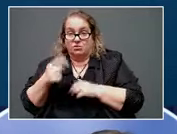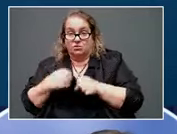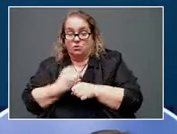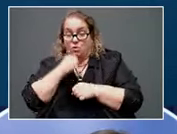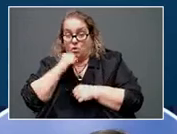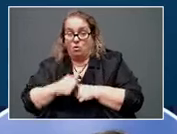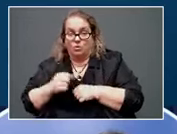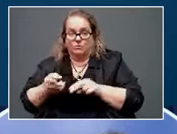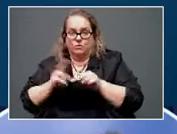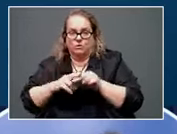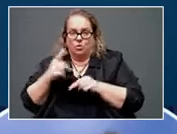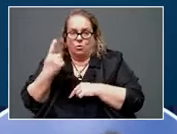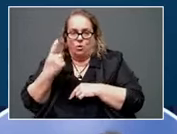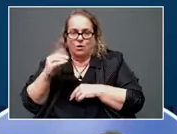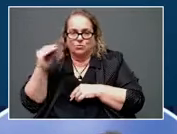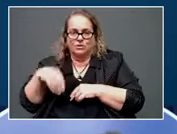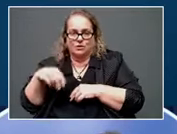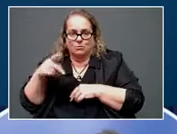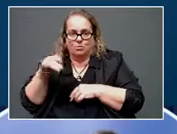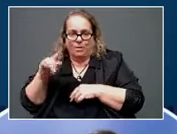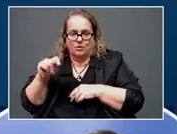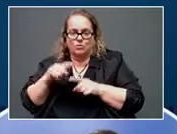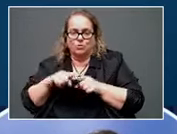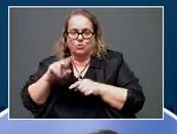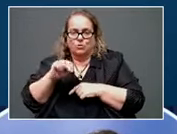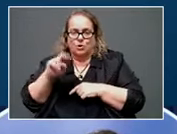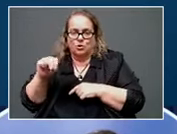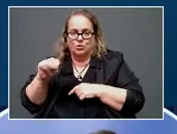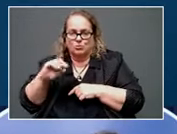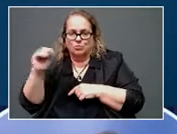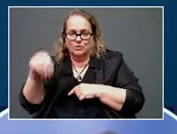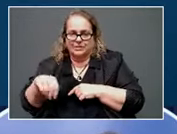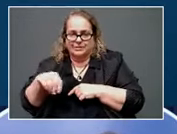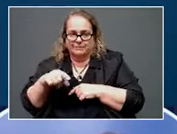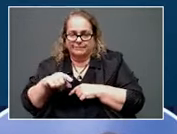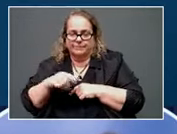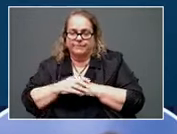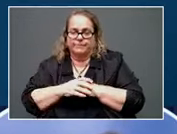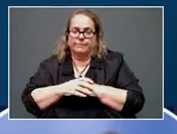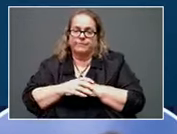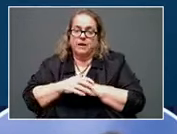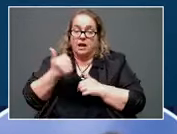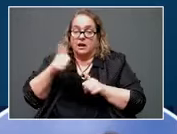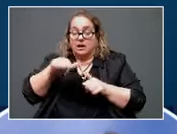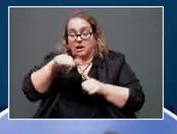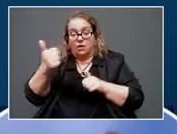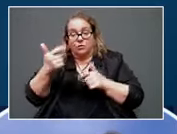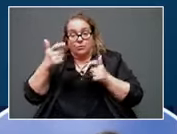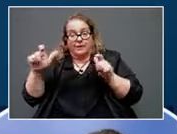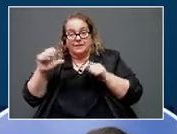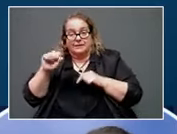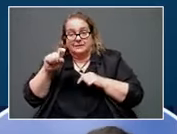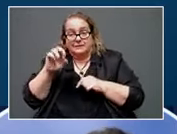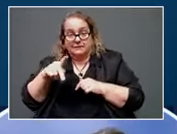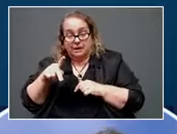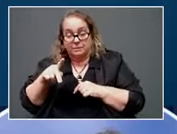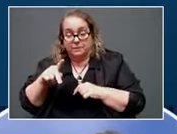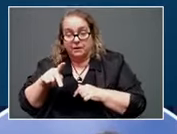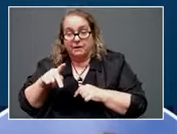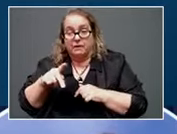to 22%. All right, another big step, effective